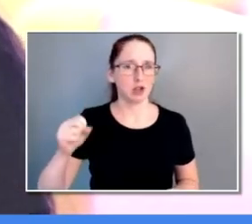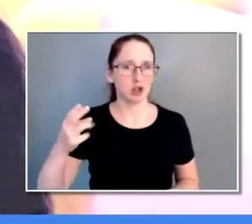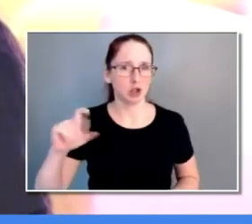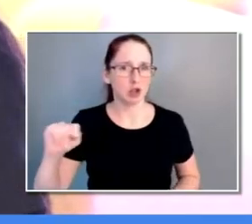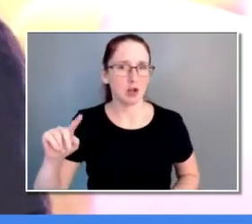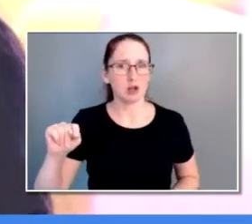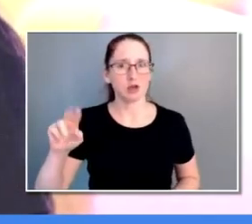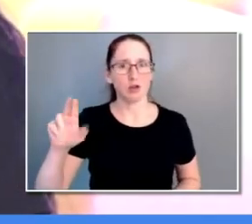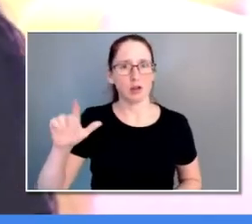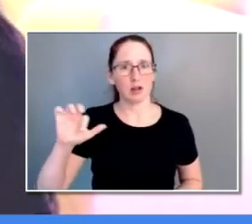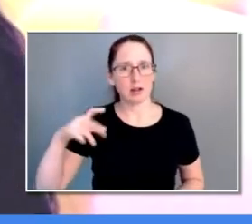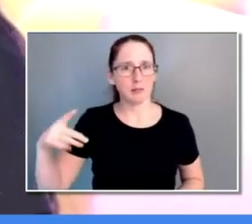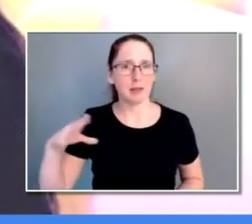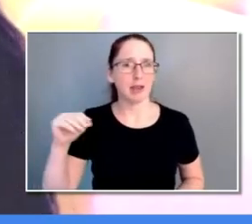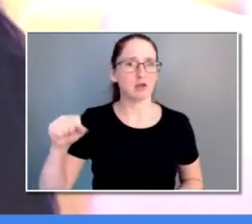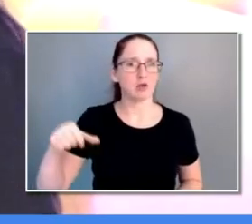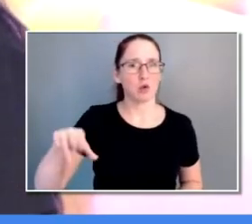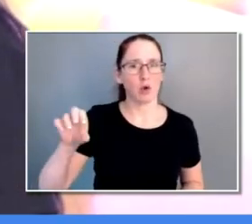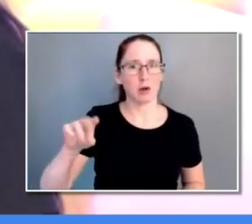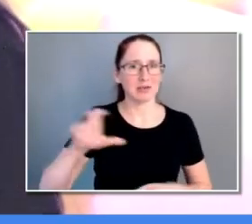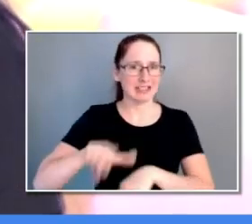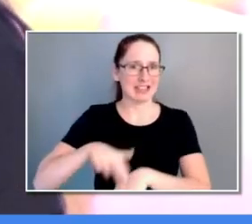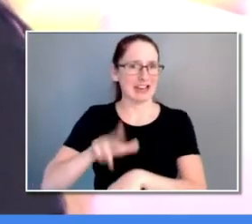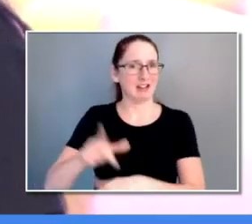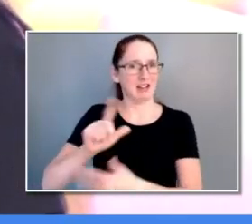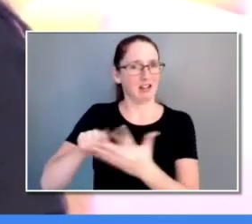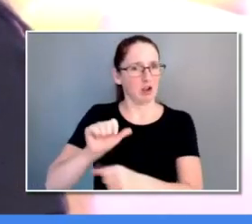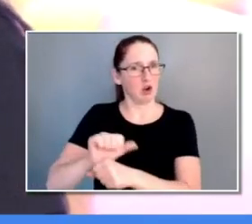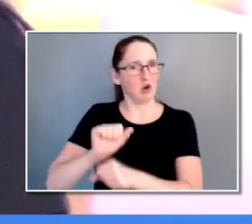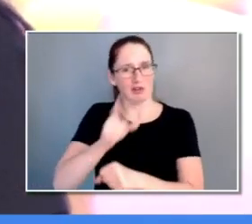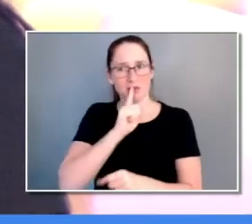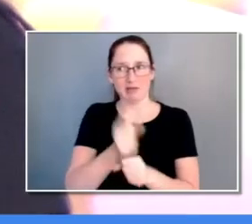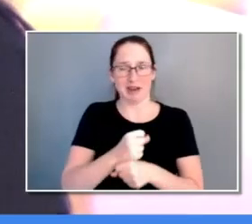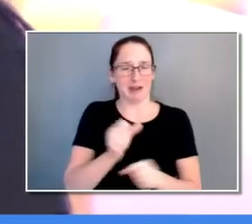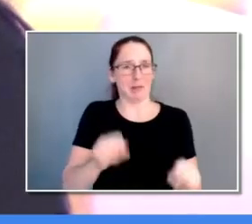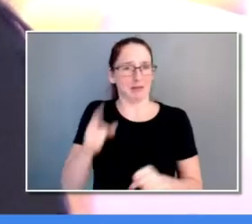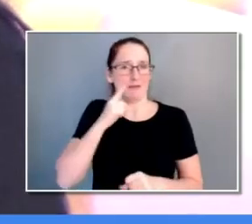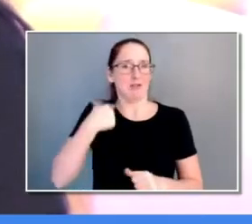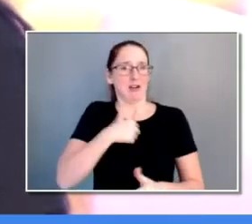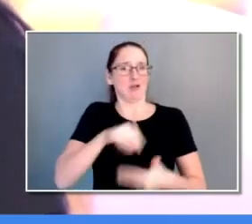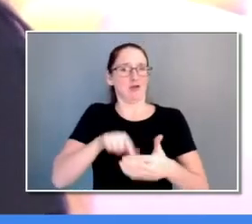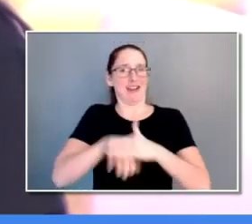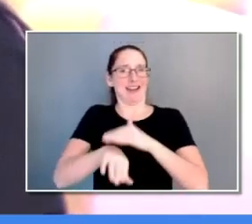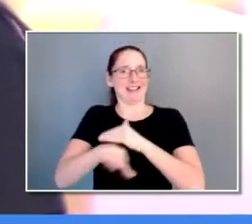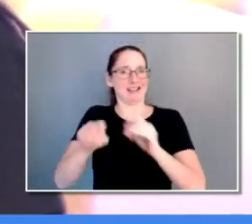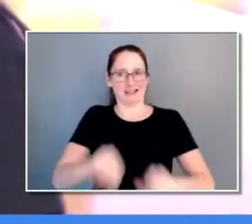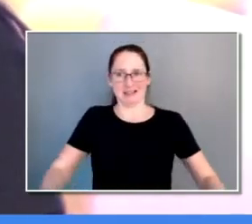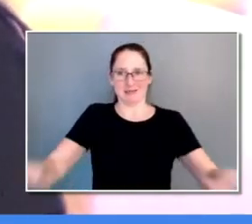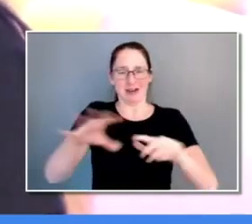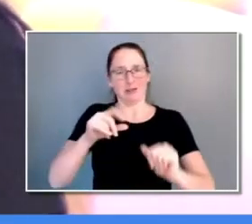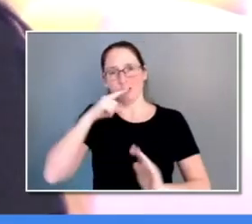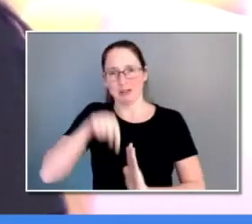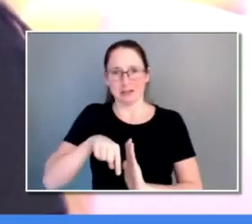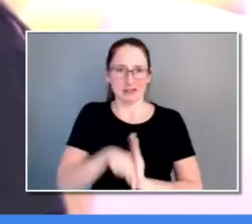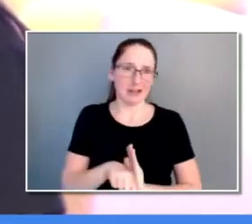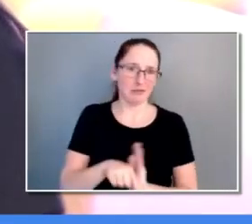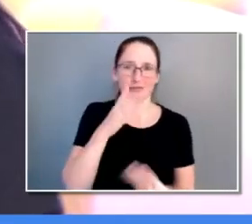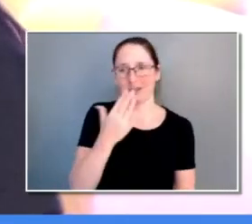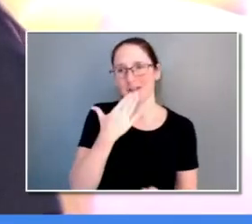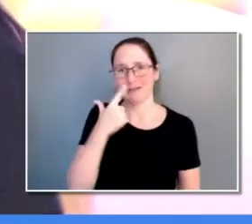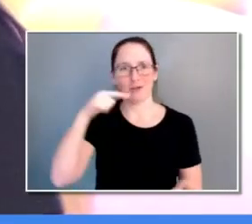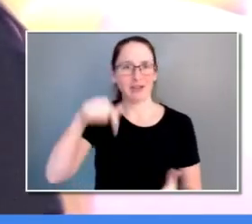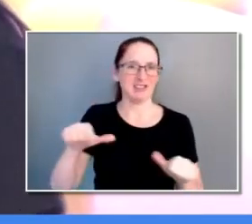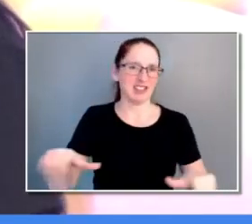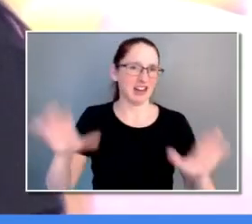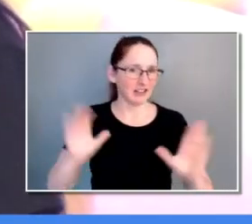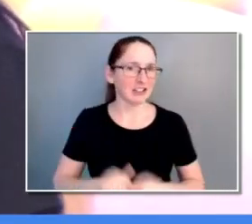separate them from their land and culture has made it possible for us to access this space, and I am deeply indebted to them for these forced